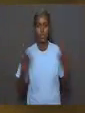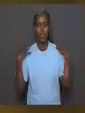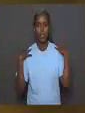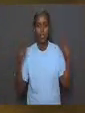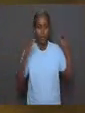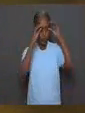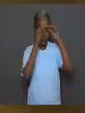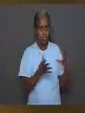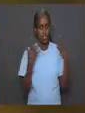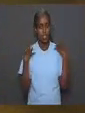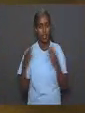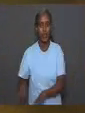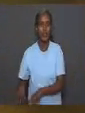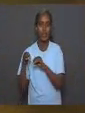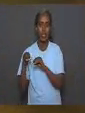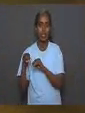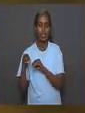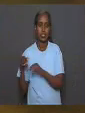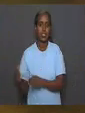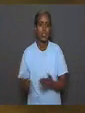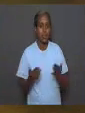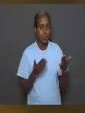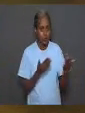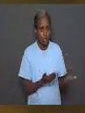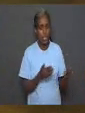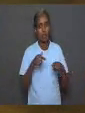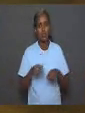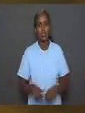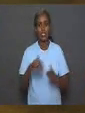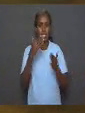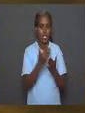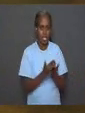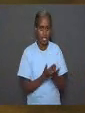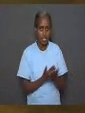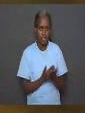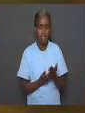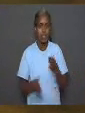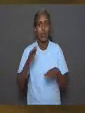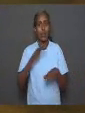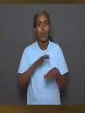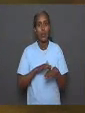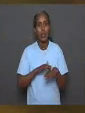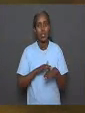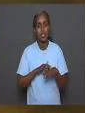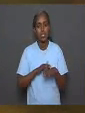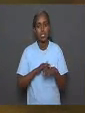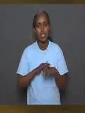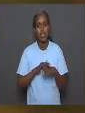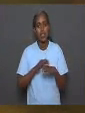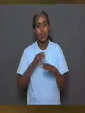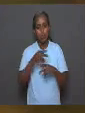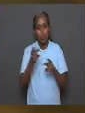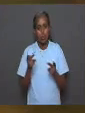Hello, teacher. Hello, students. Welcome to today's lesson on the position